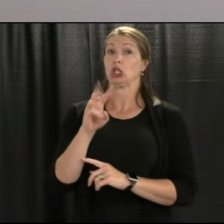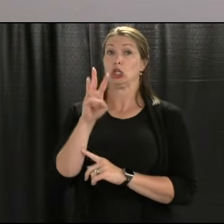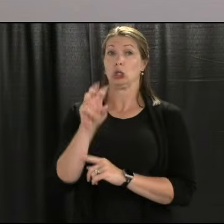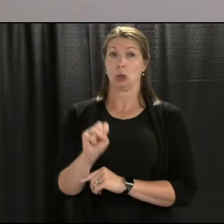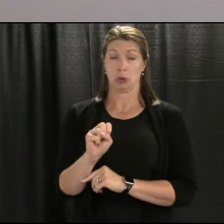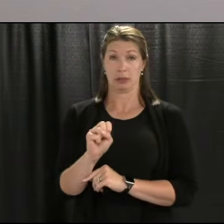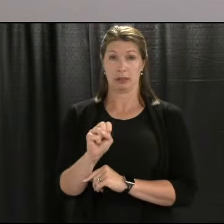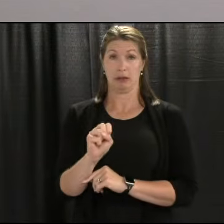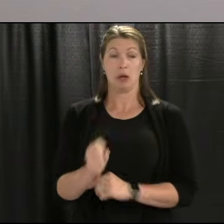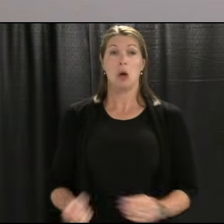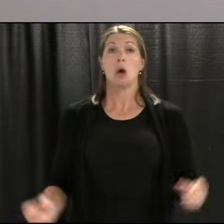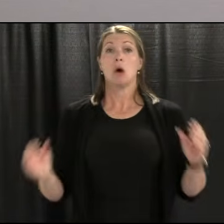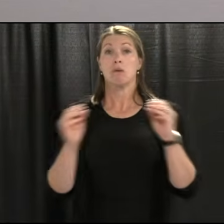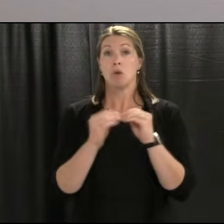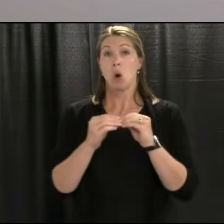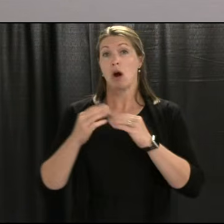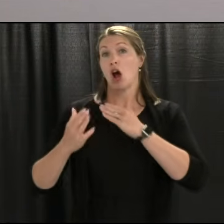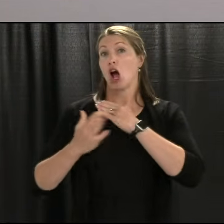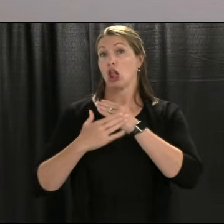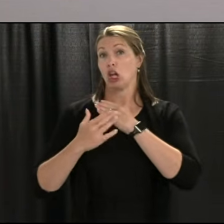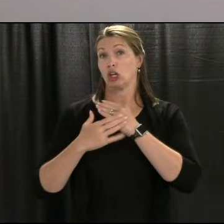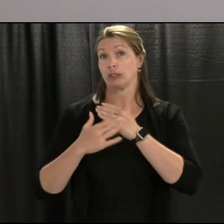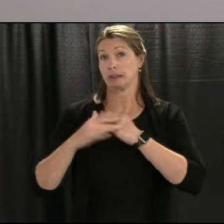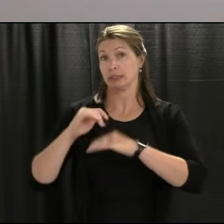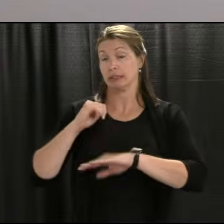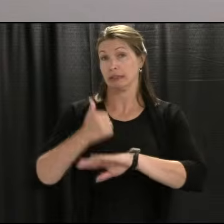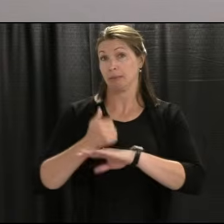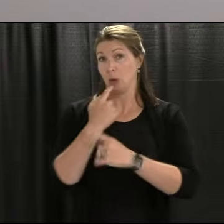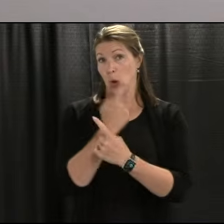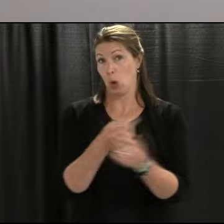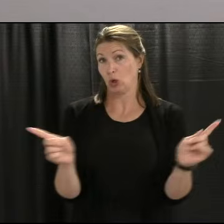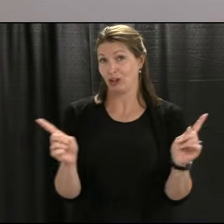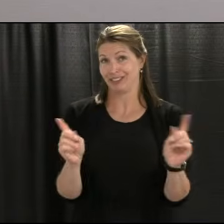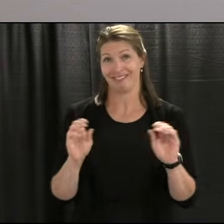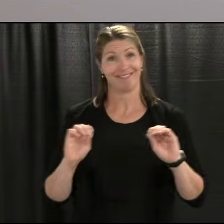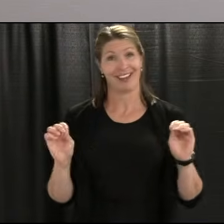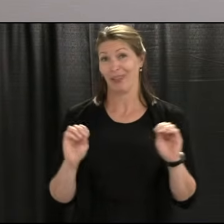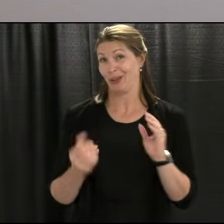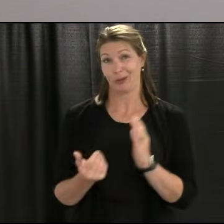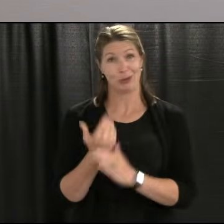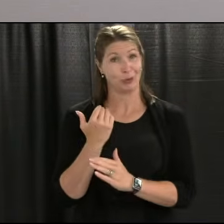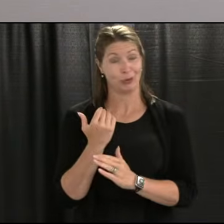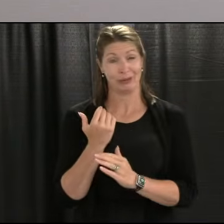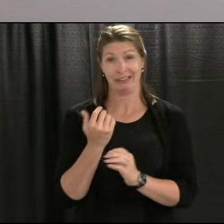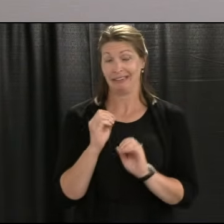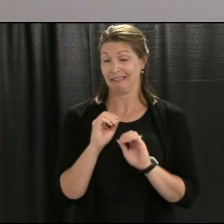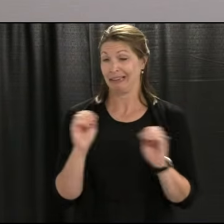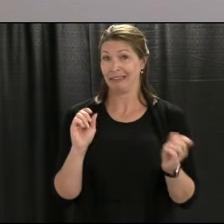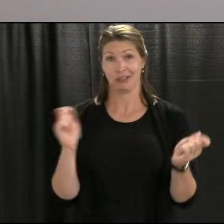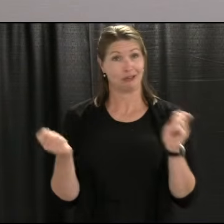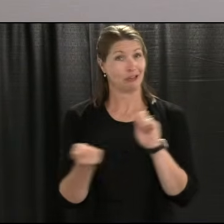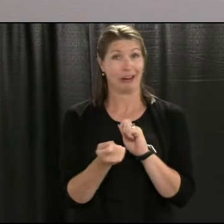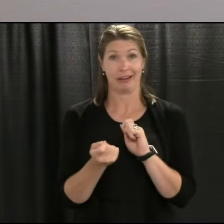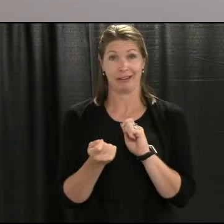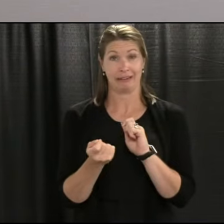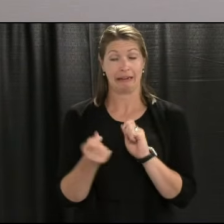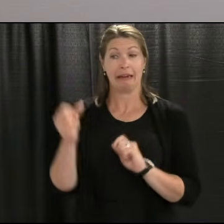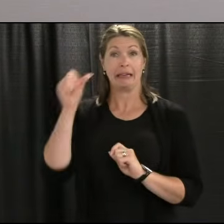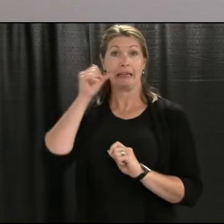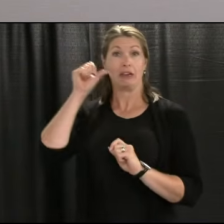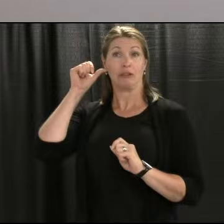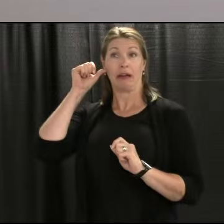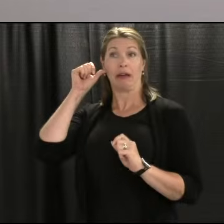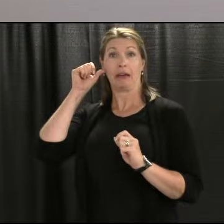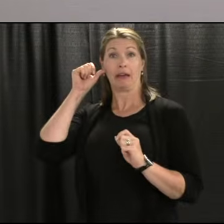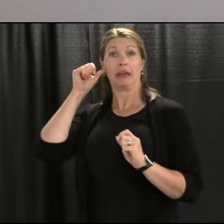are no further evacuation alerts and no evacuation orders, so everything that was in place yesterday remains the same situation